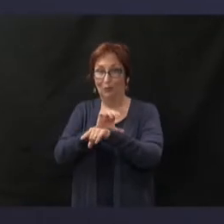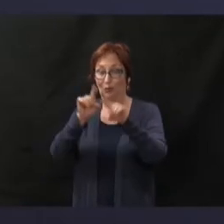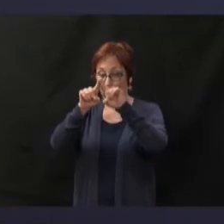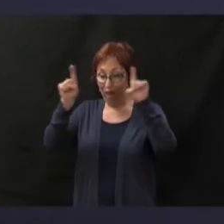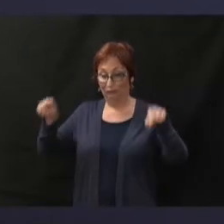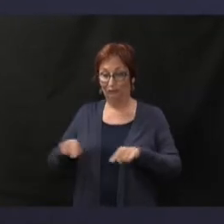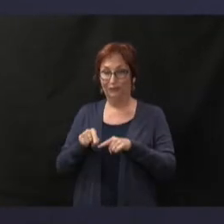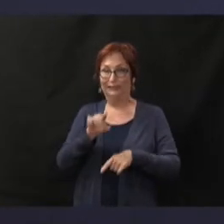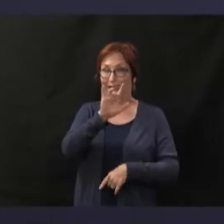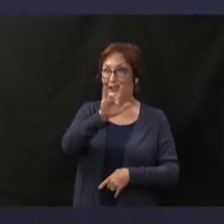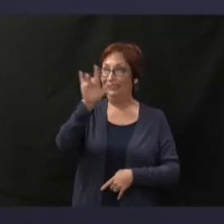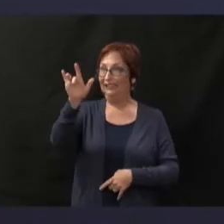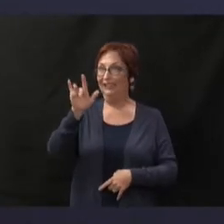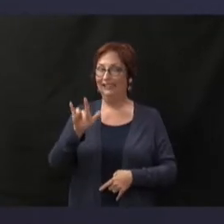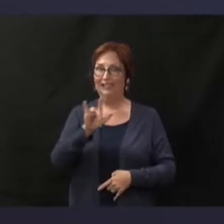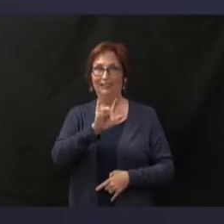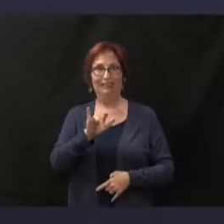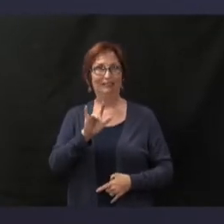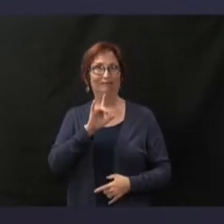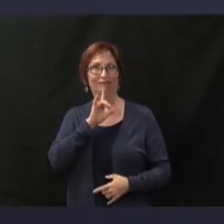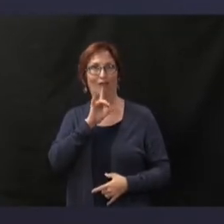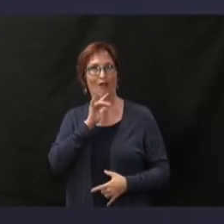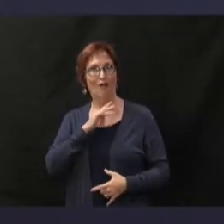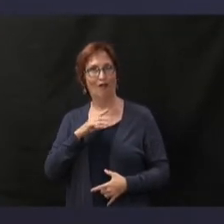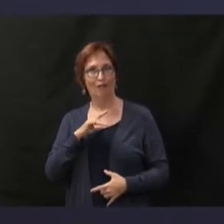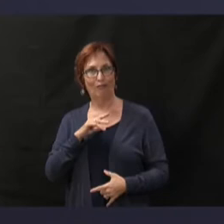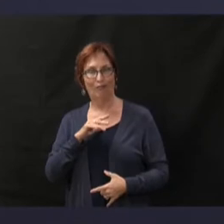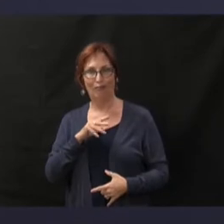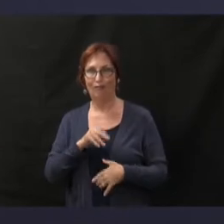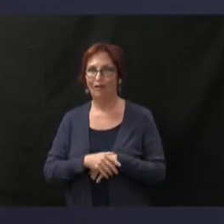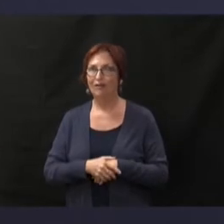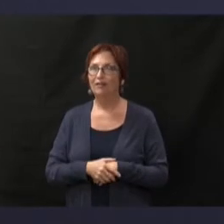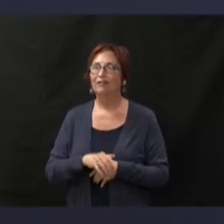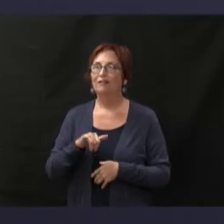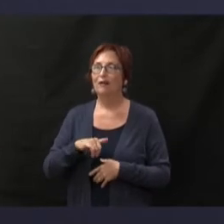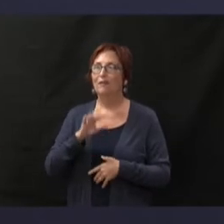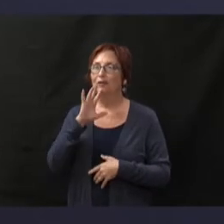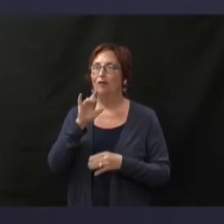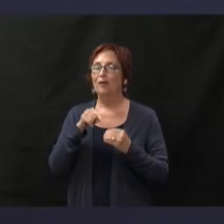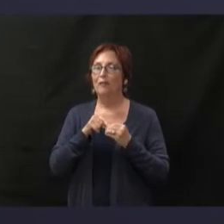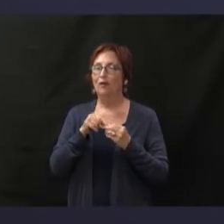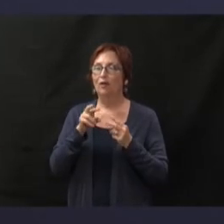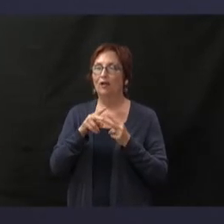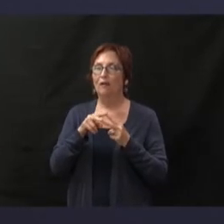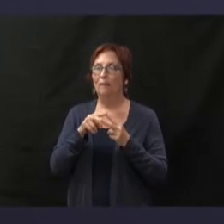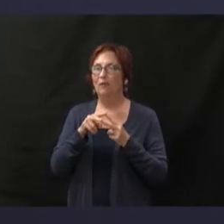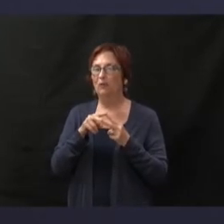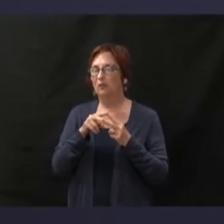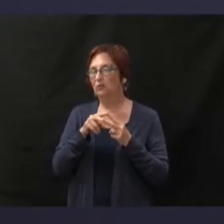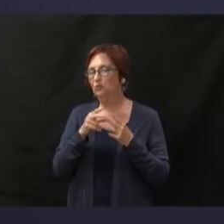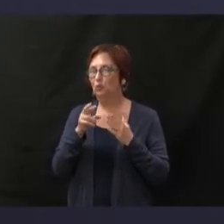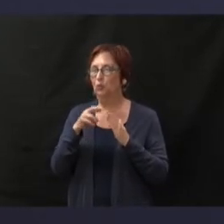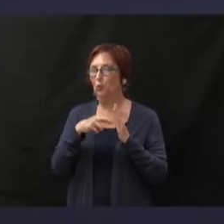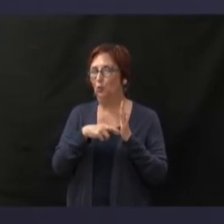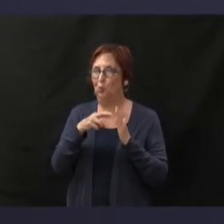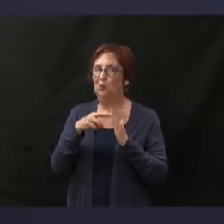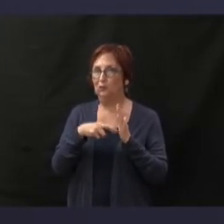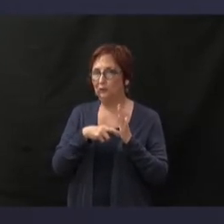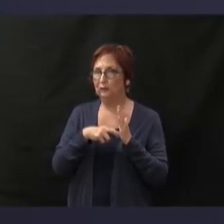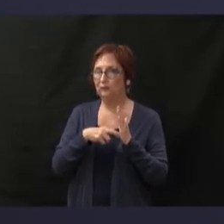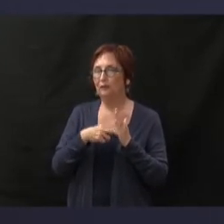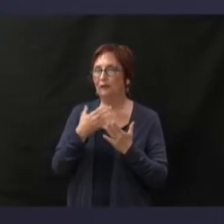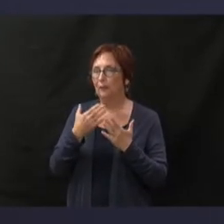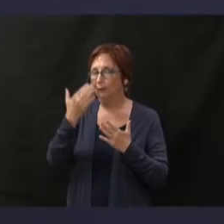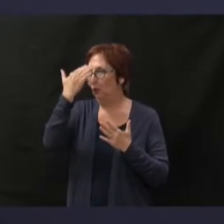It's like your phone. Okay, I'm just going to talk to you about a couple of little rules that you might